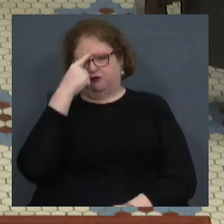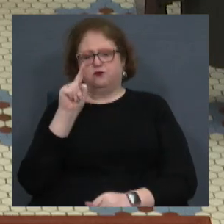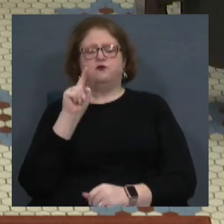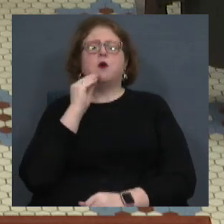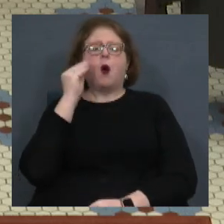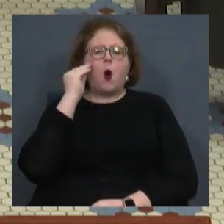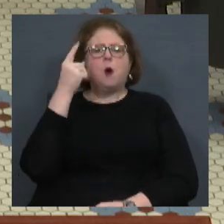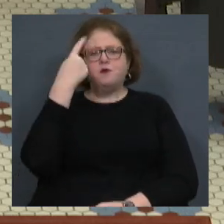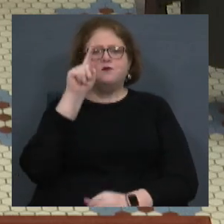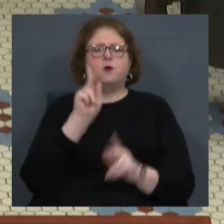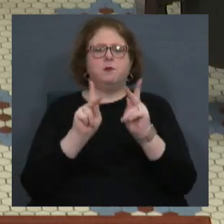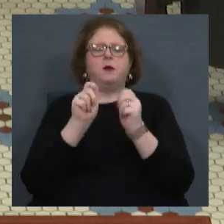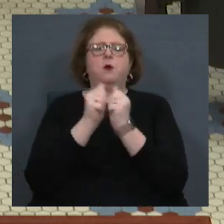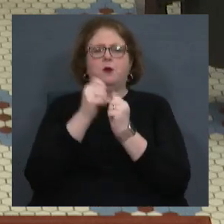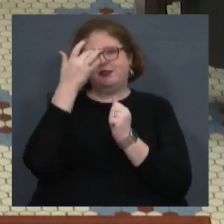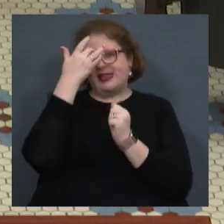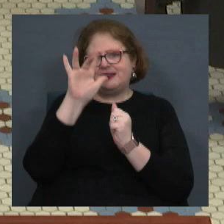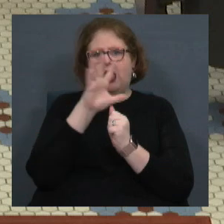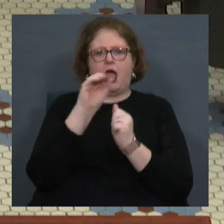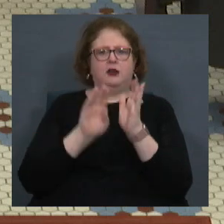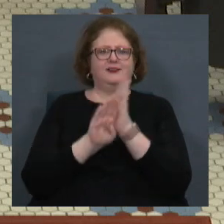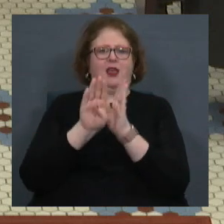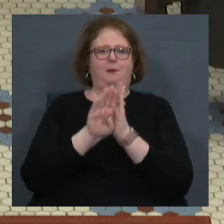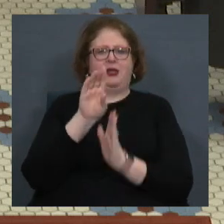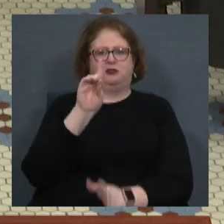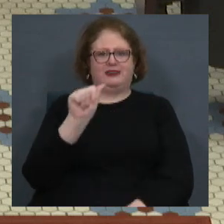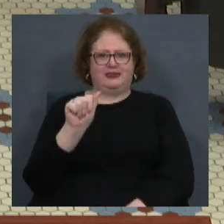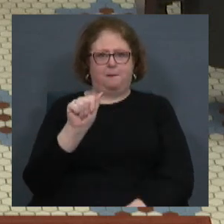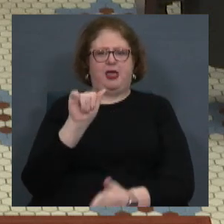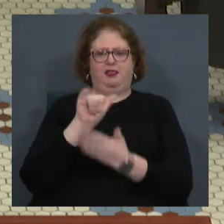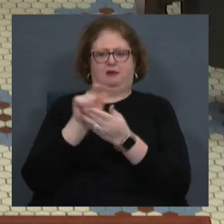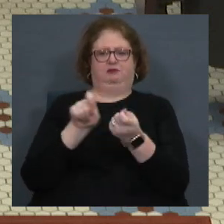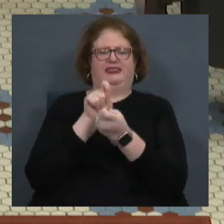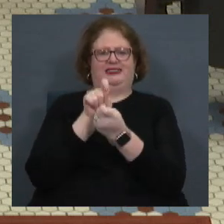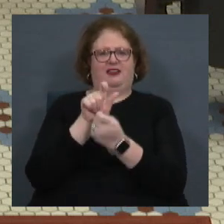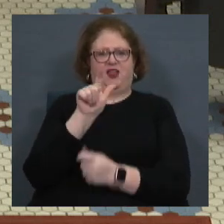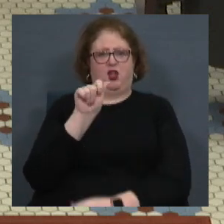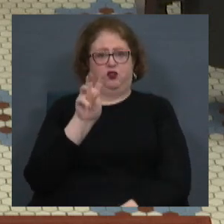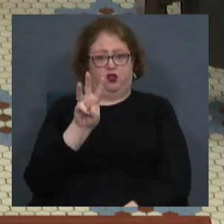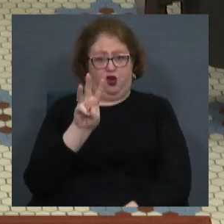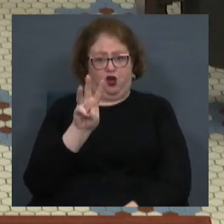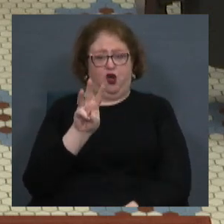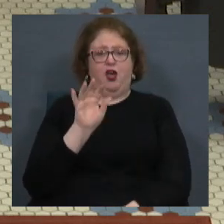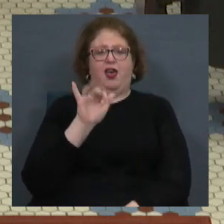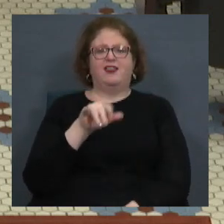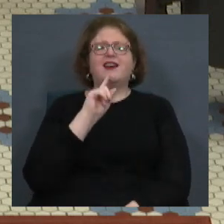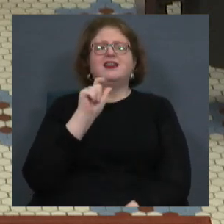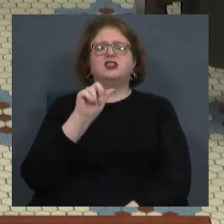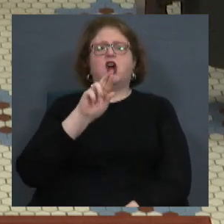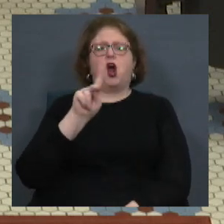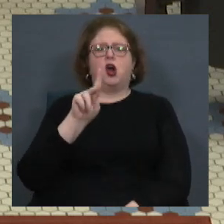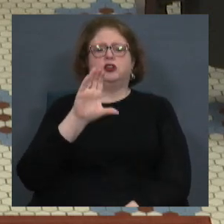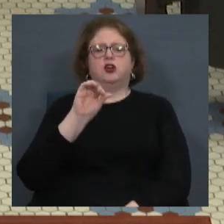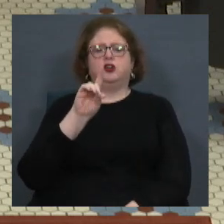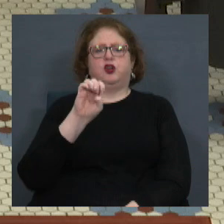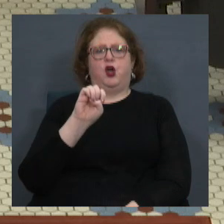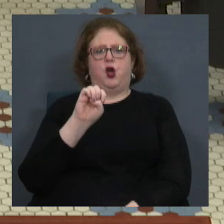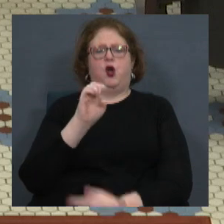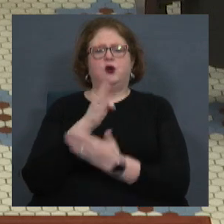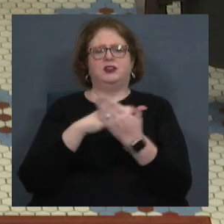Intellectual and Developmental Disabilities. For the record, the site on this is Arkansas Code Sections